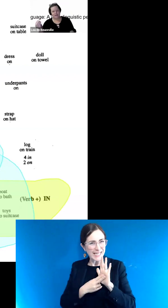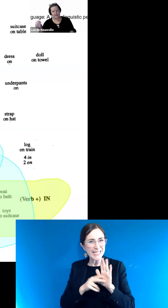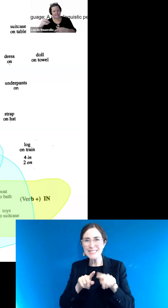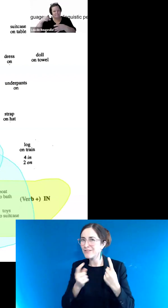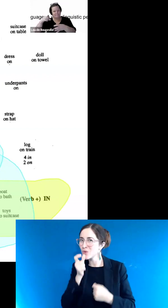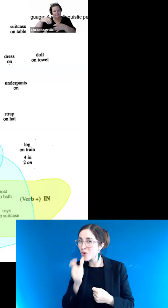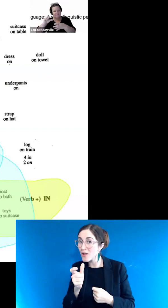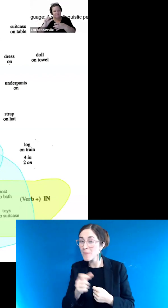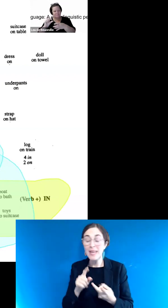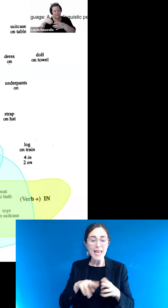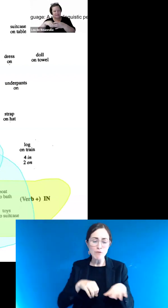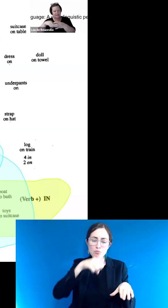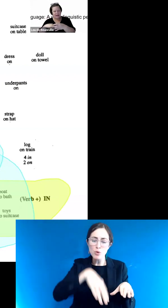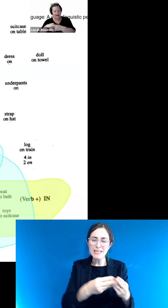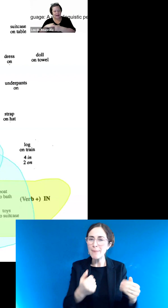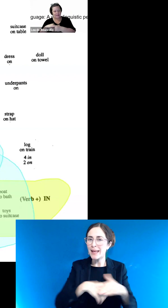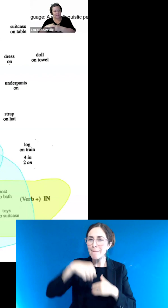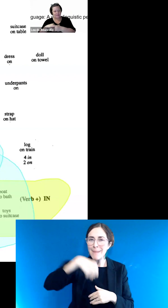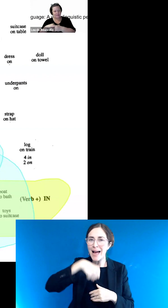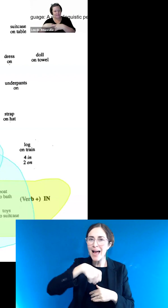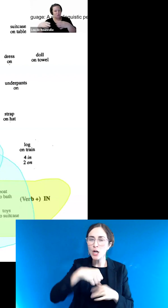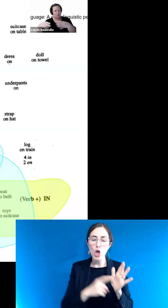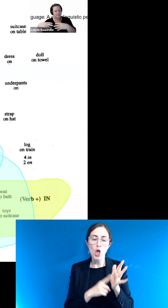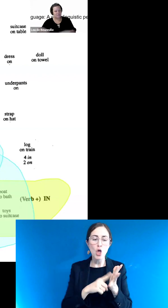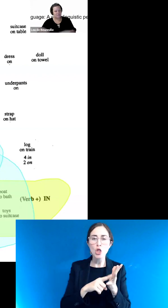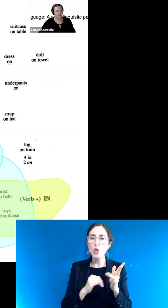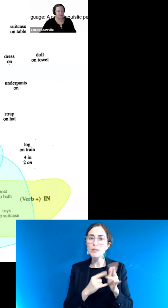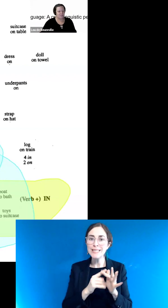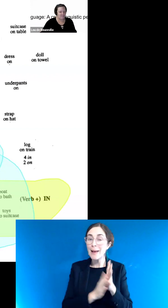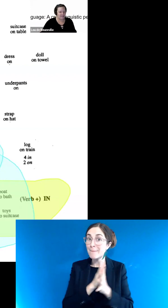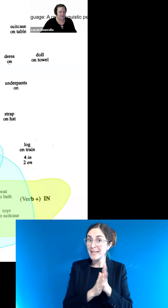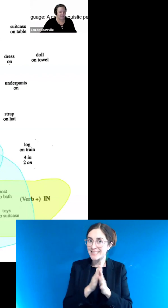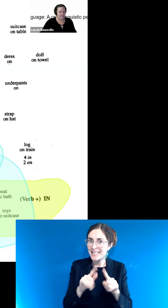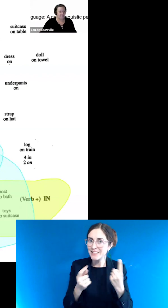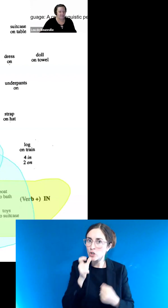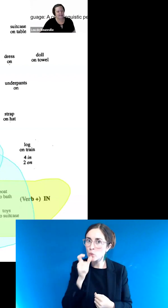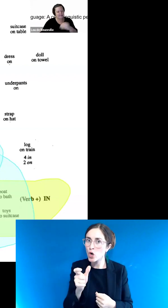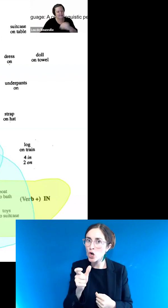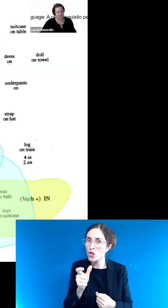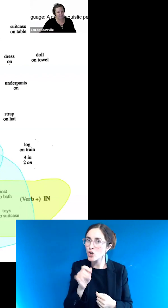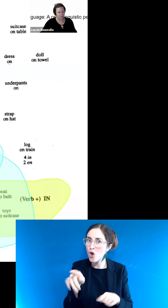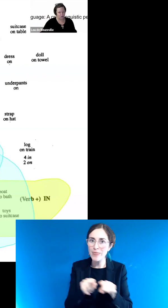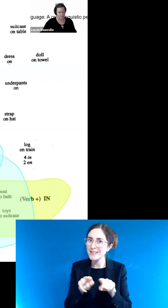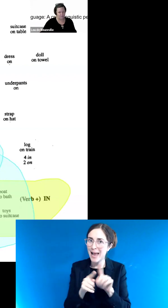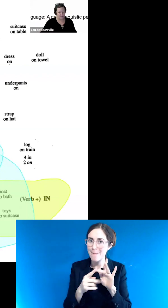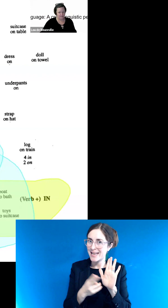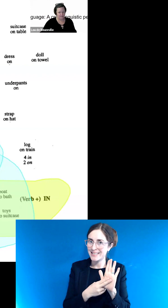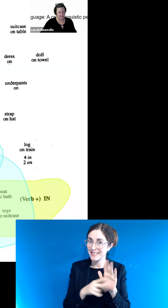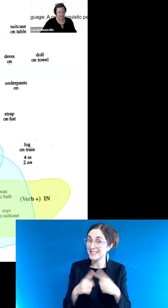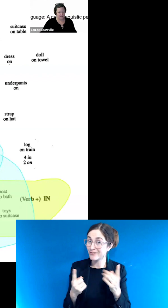whereas putting something into a small thing in a bag is loose. It's not a tight fit, so it gets a different